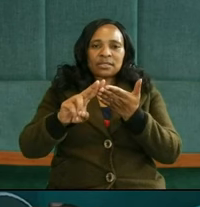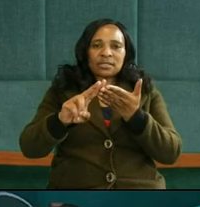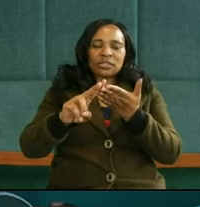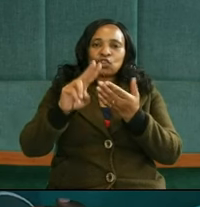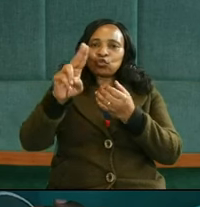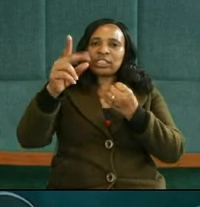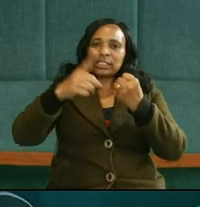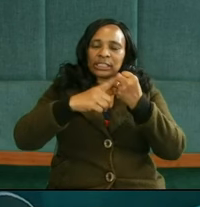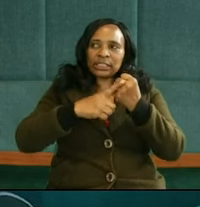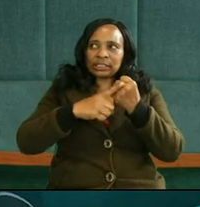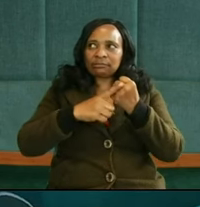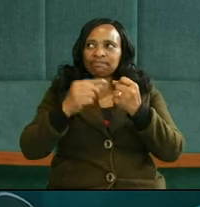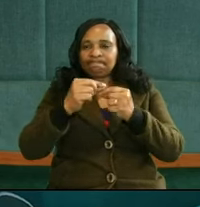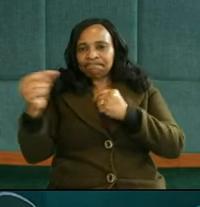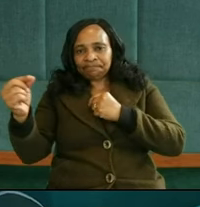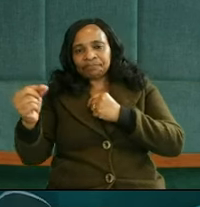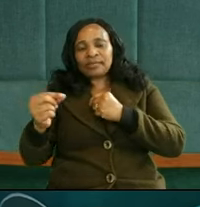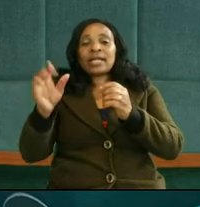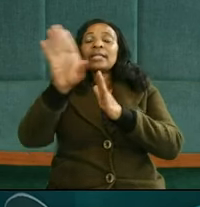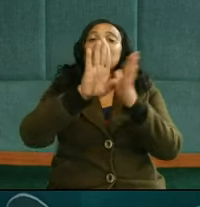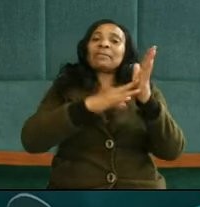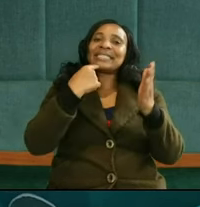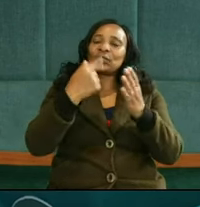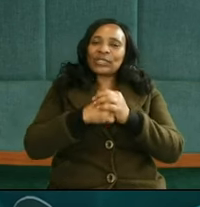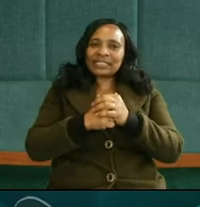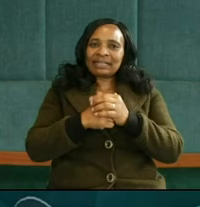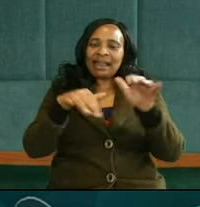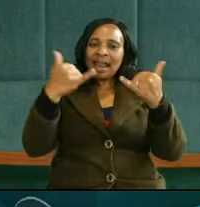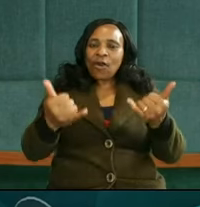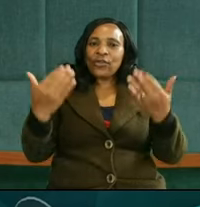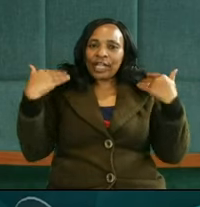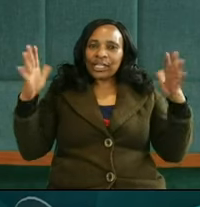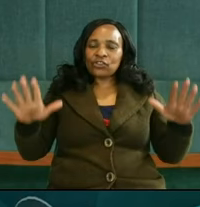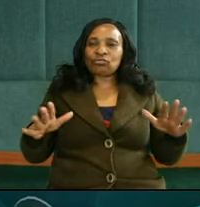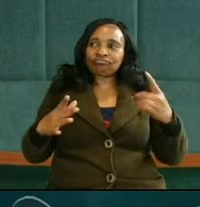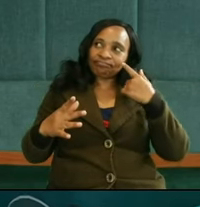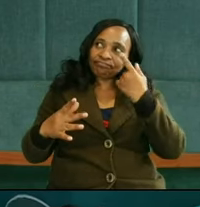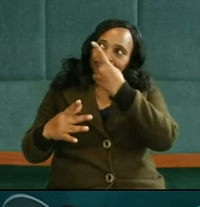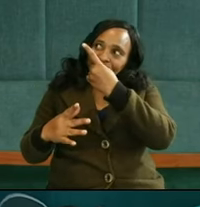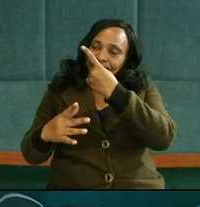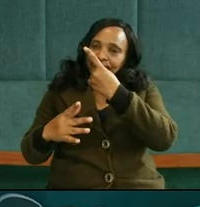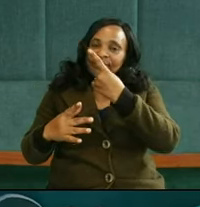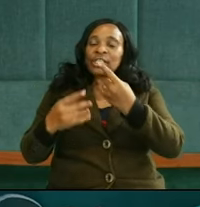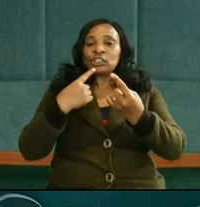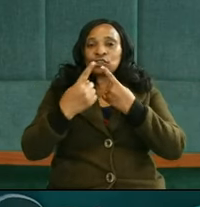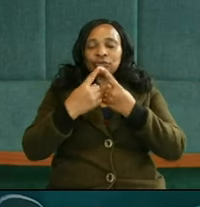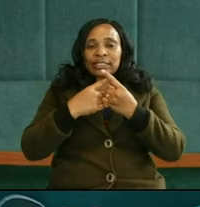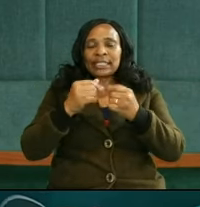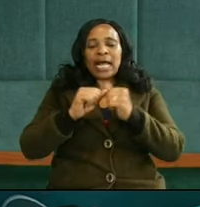verse 26 to 40. The Bible says, "Now an angel of the Lord spoke to Philip, saying, 'Arise and